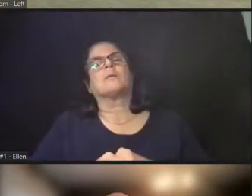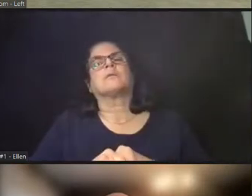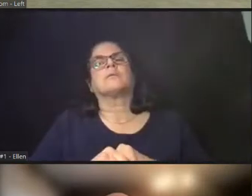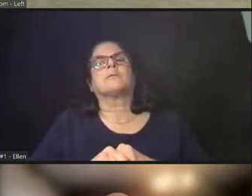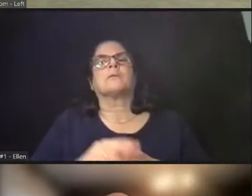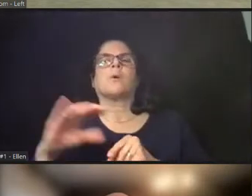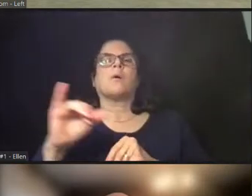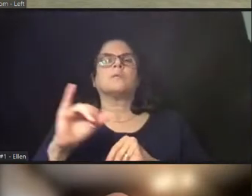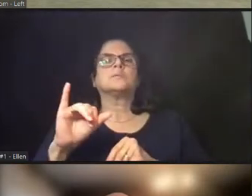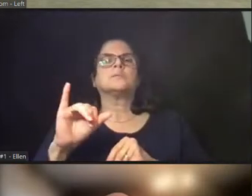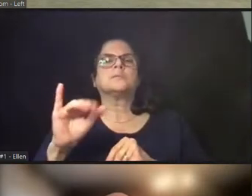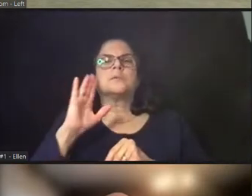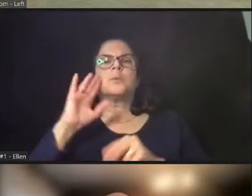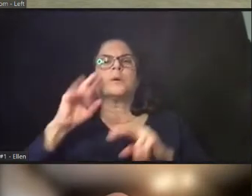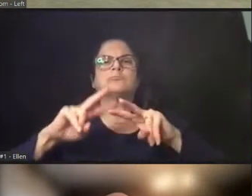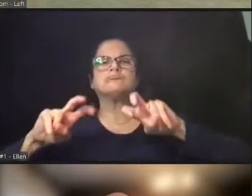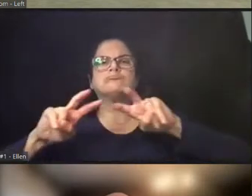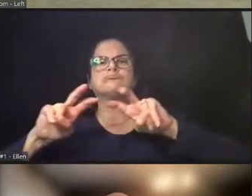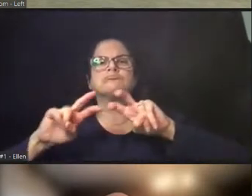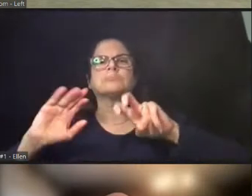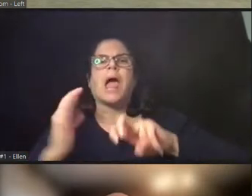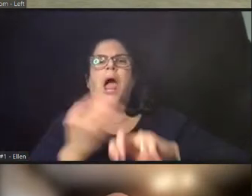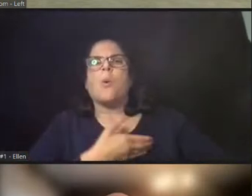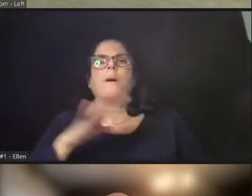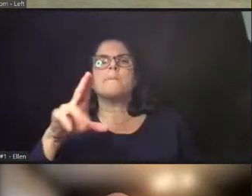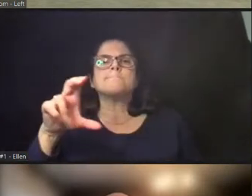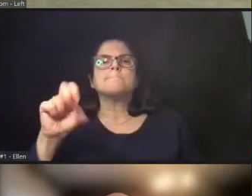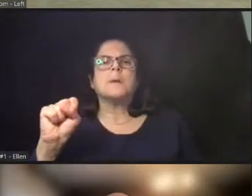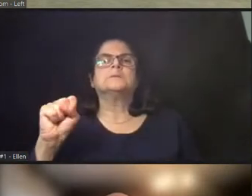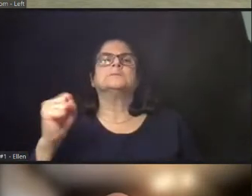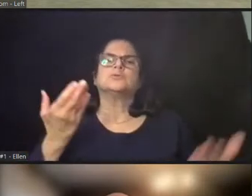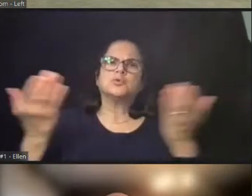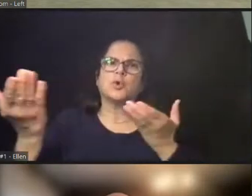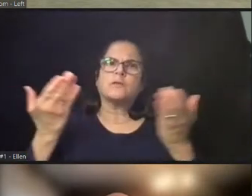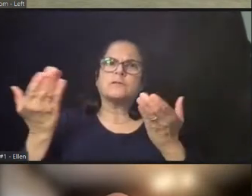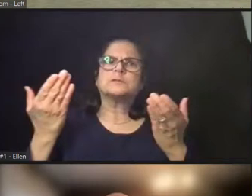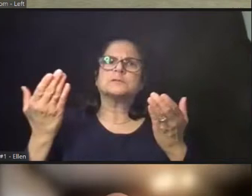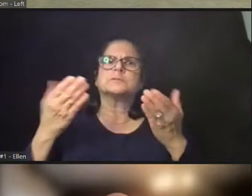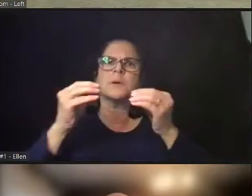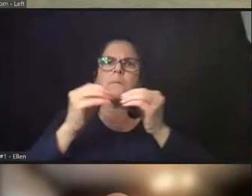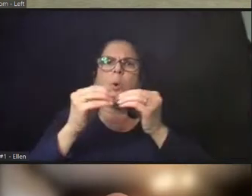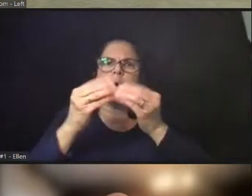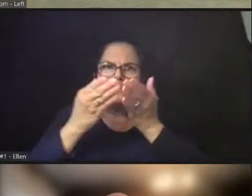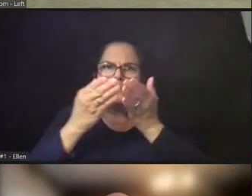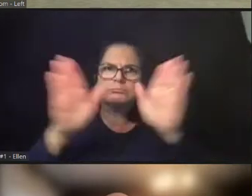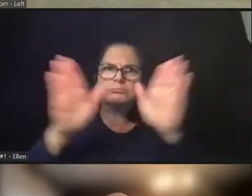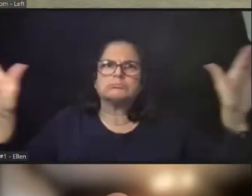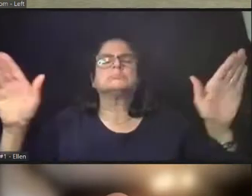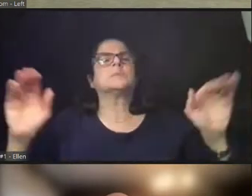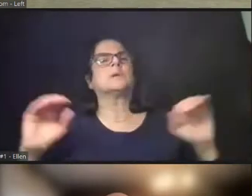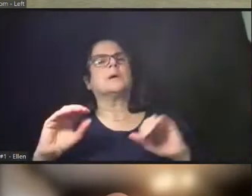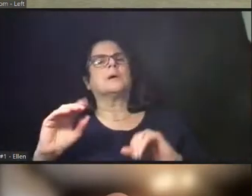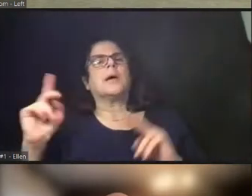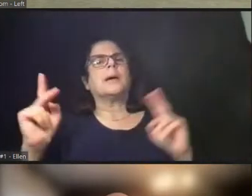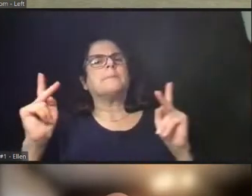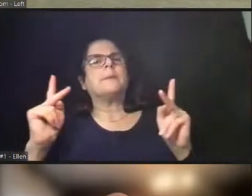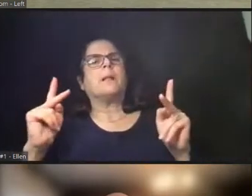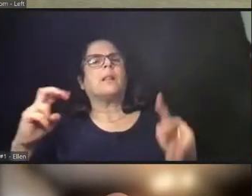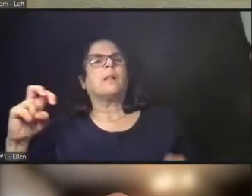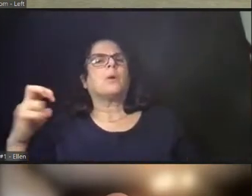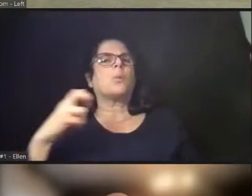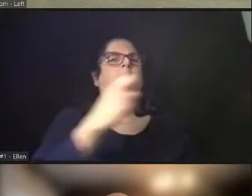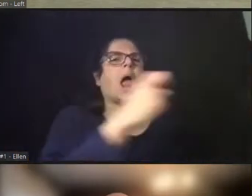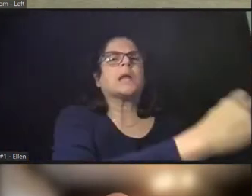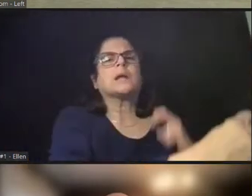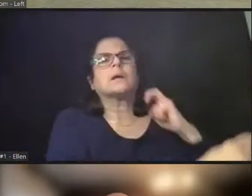going to be looking at our bus service in a much broader way, looking at ridership patterns, looking at where people are going, where